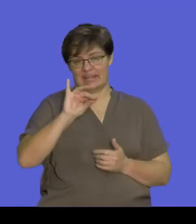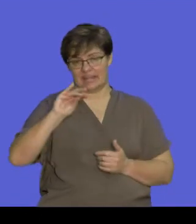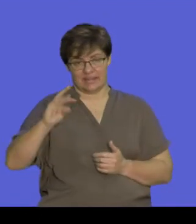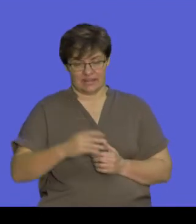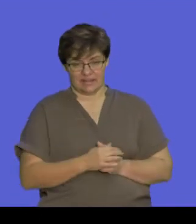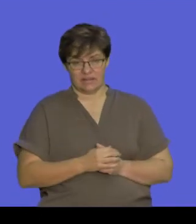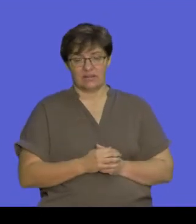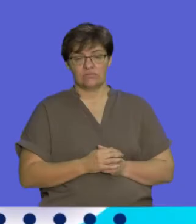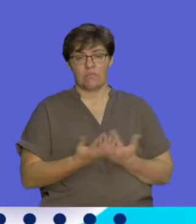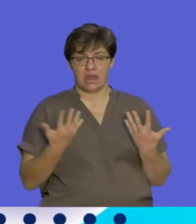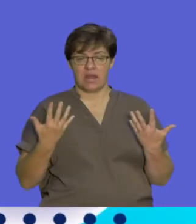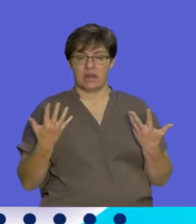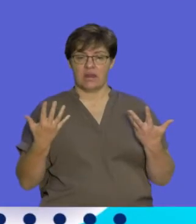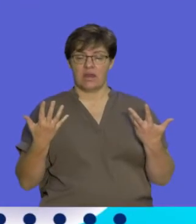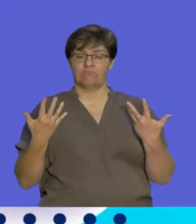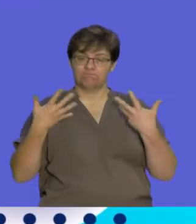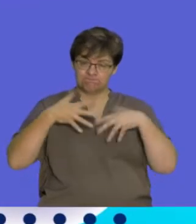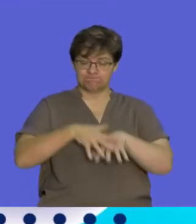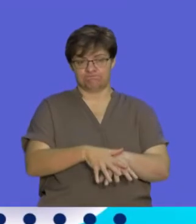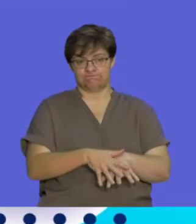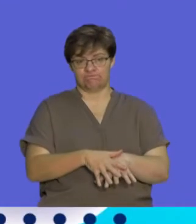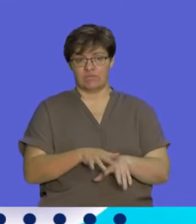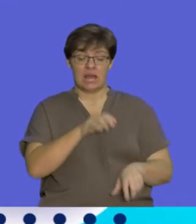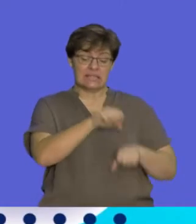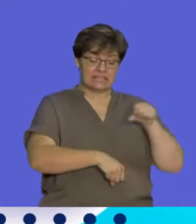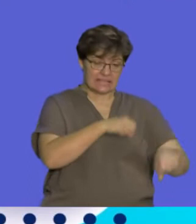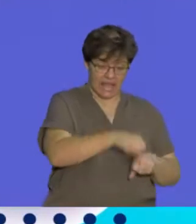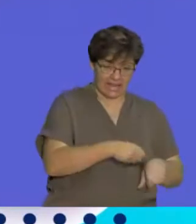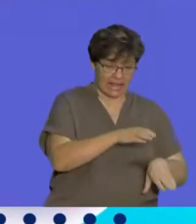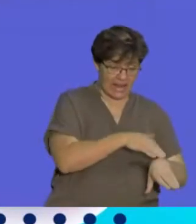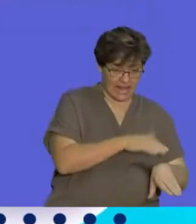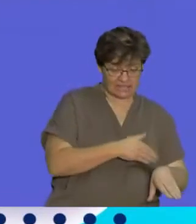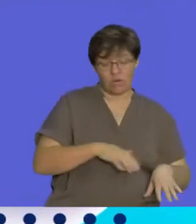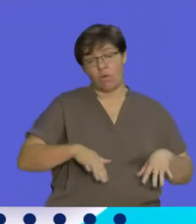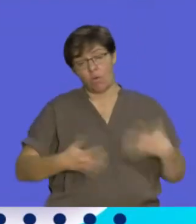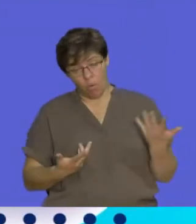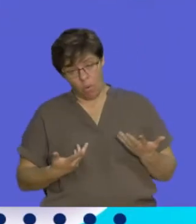a combination of either cycling and being late or